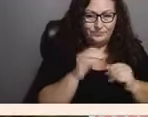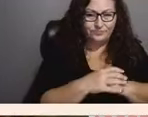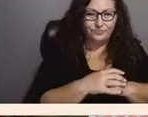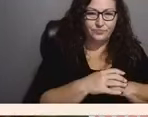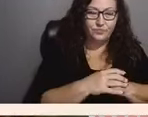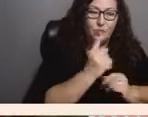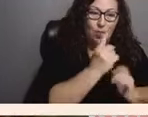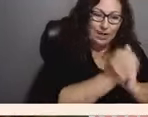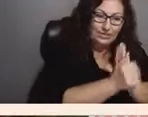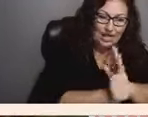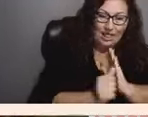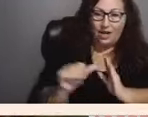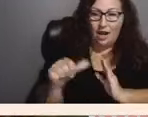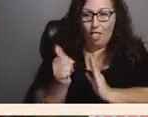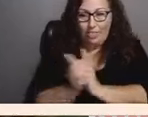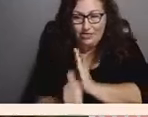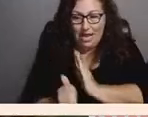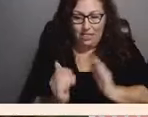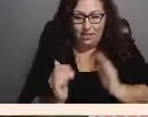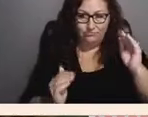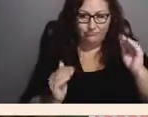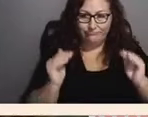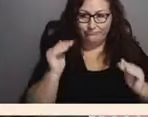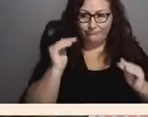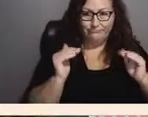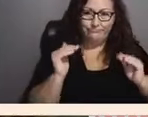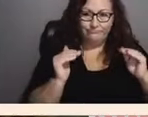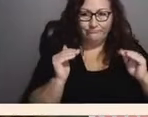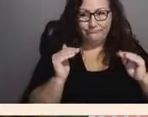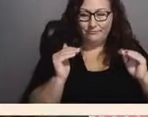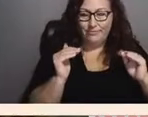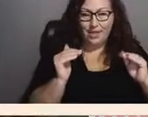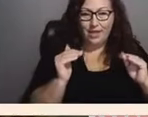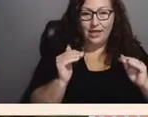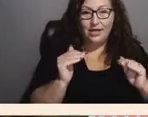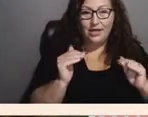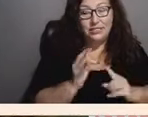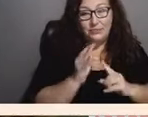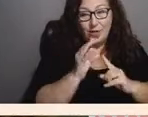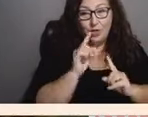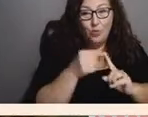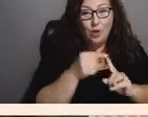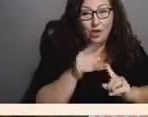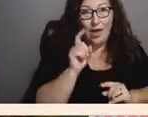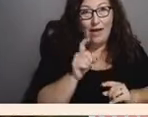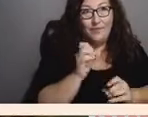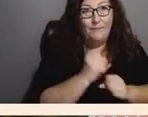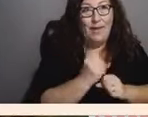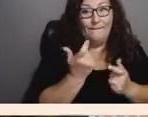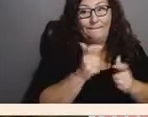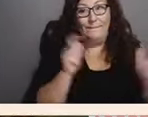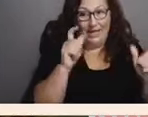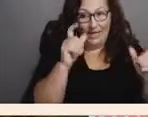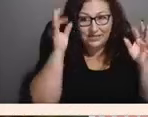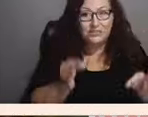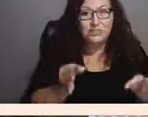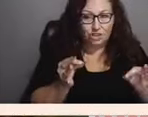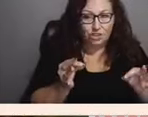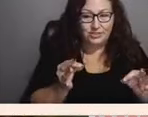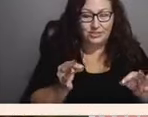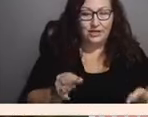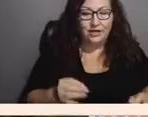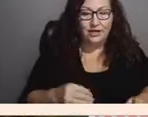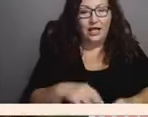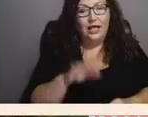another, okay? And particularly when you have to make particular major decisions, that's